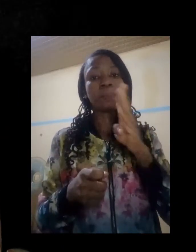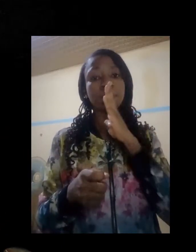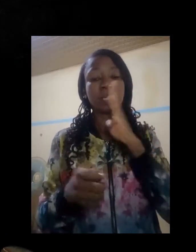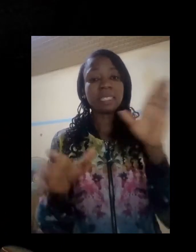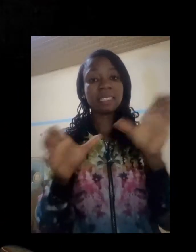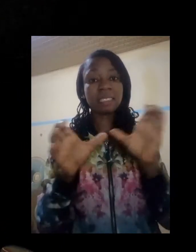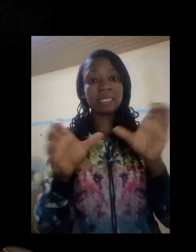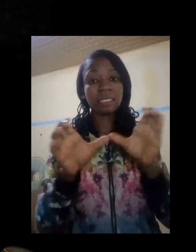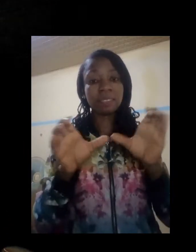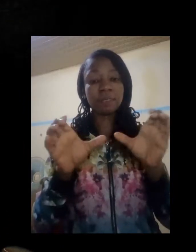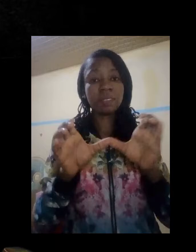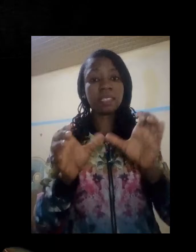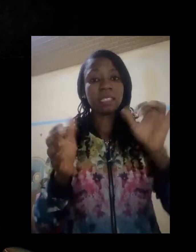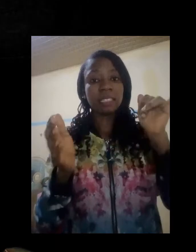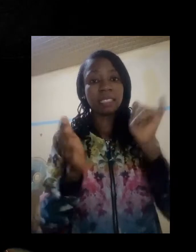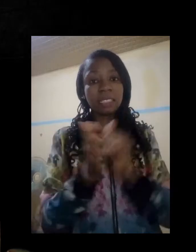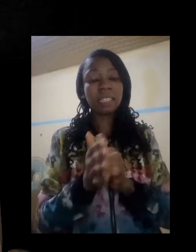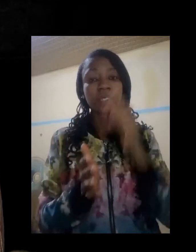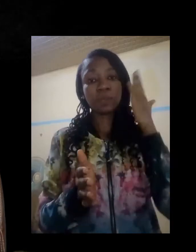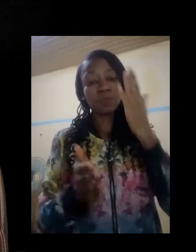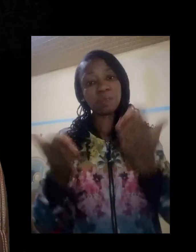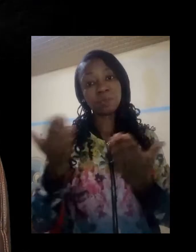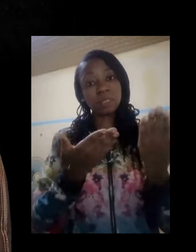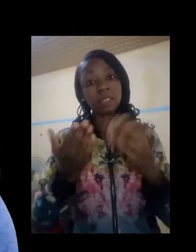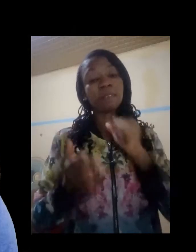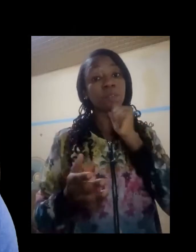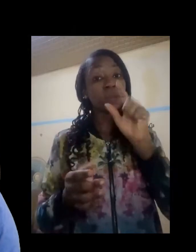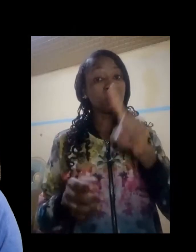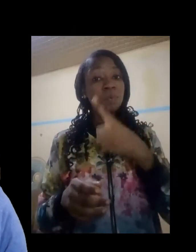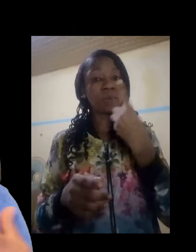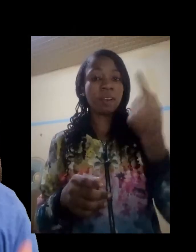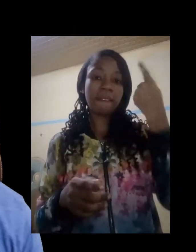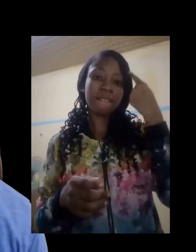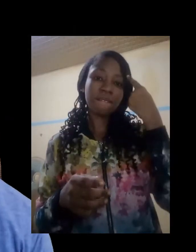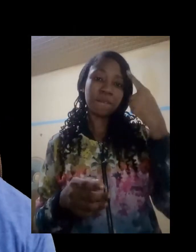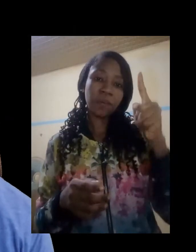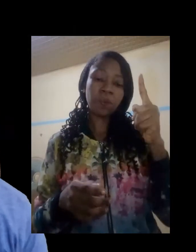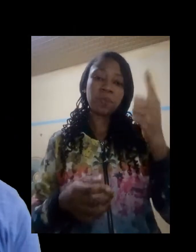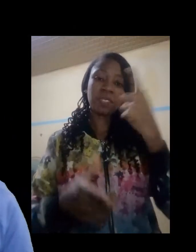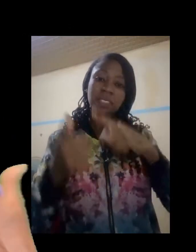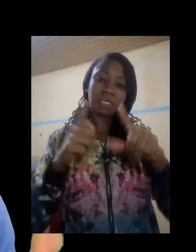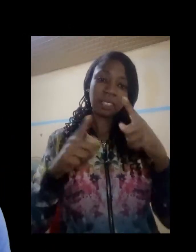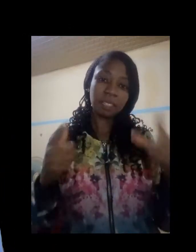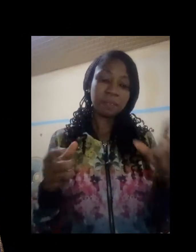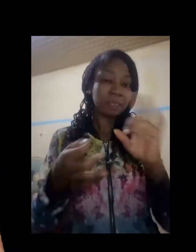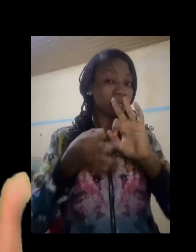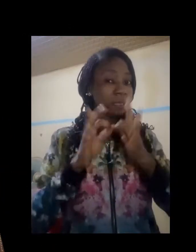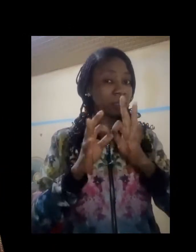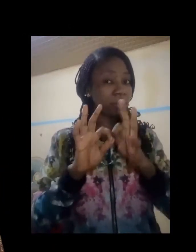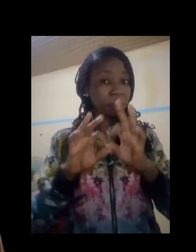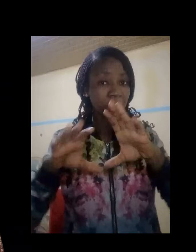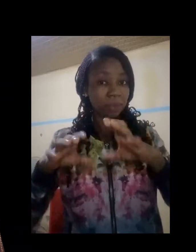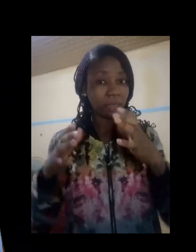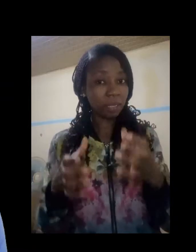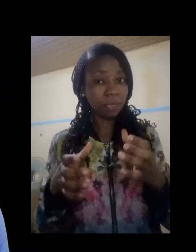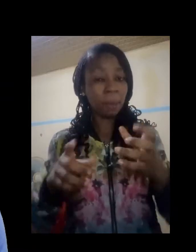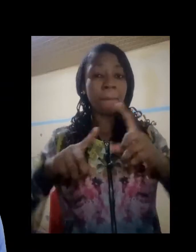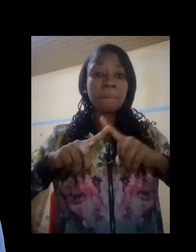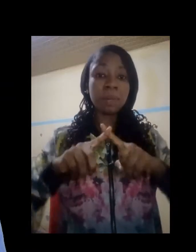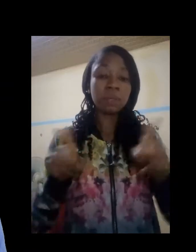course be a certificate that can serve not just for the certification of sign language